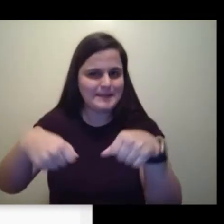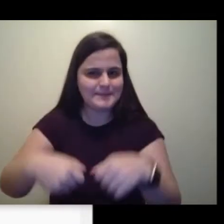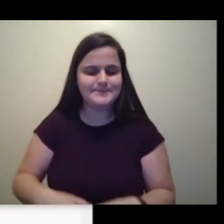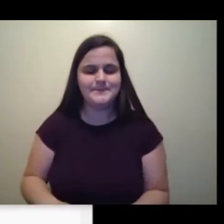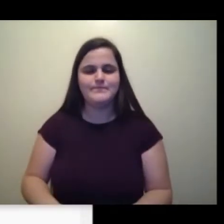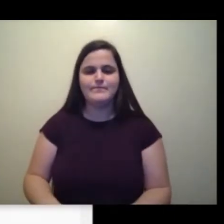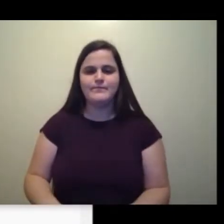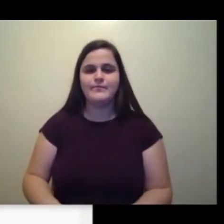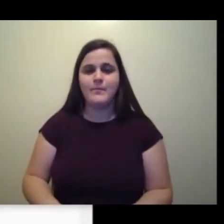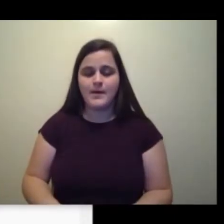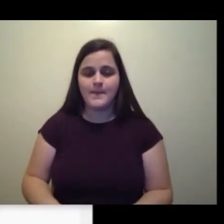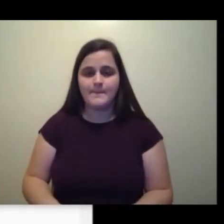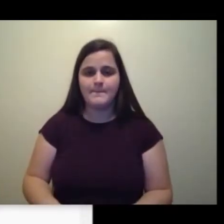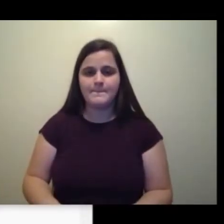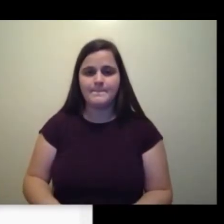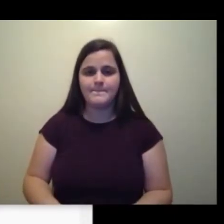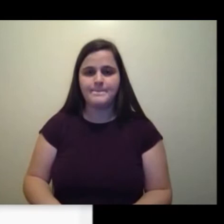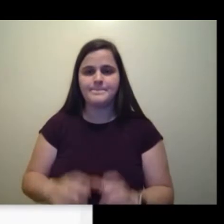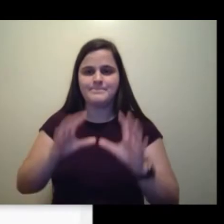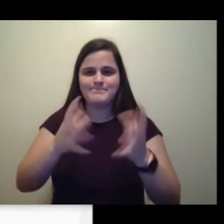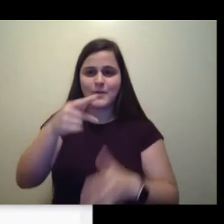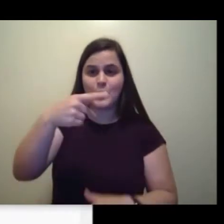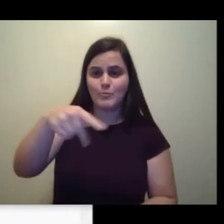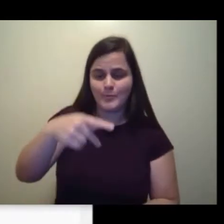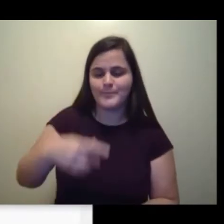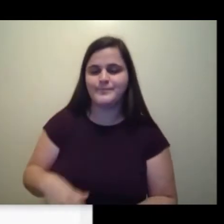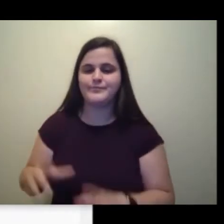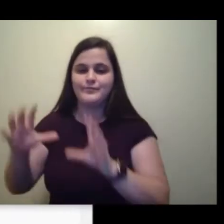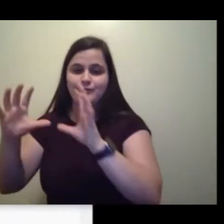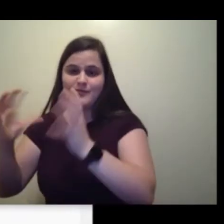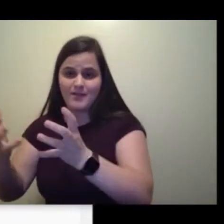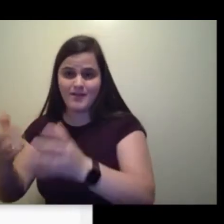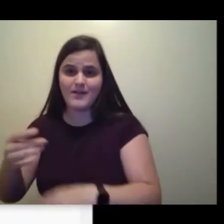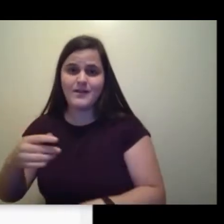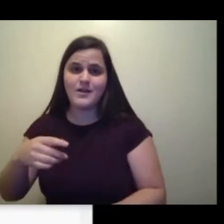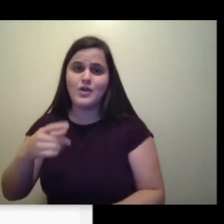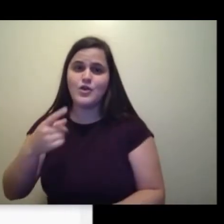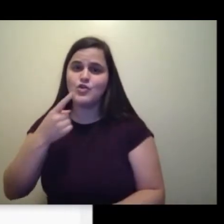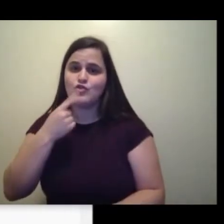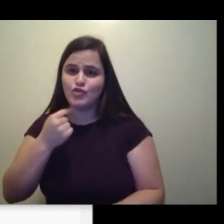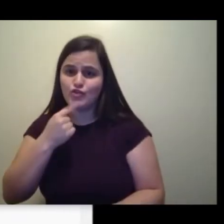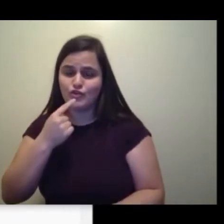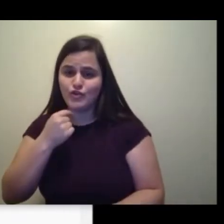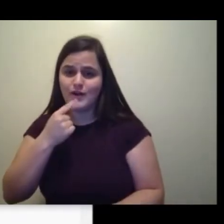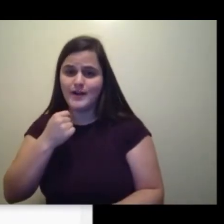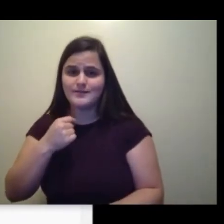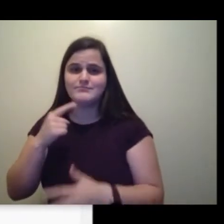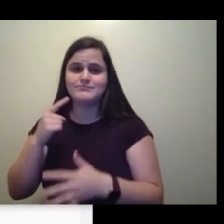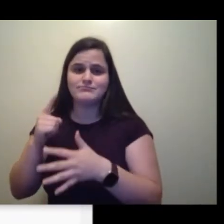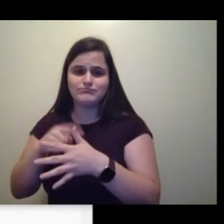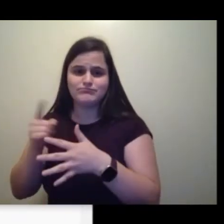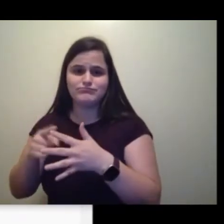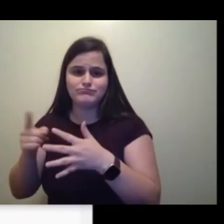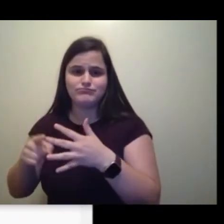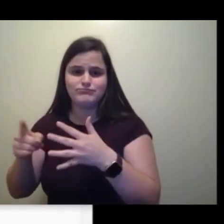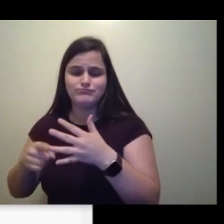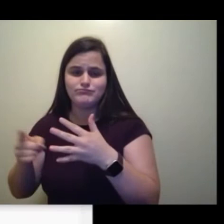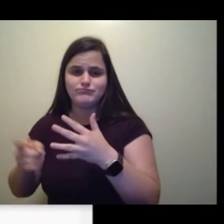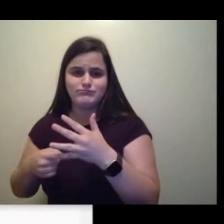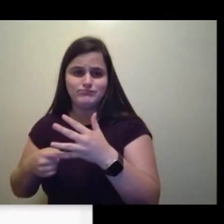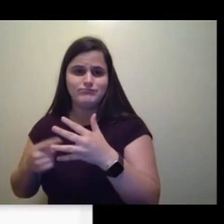can only get from food: histidine, isoleucine, leucine, lysine,